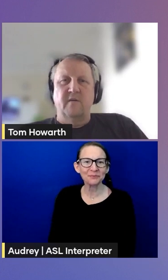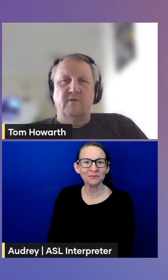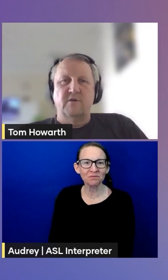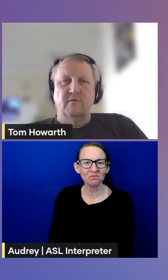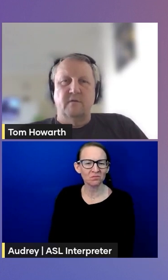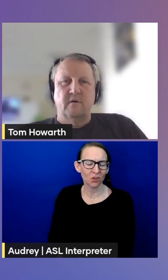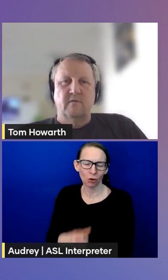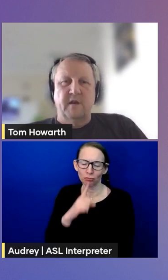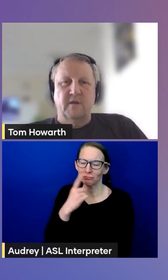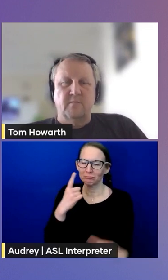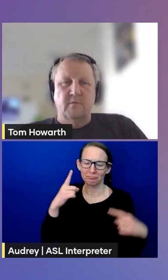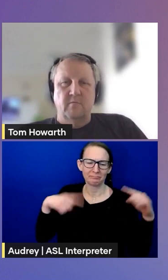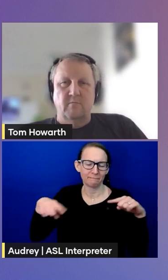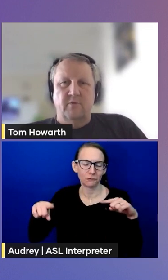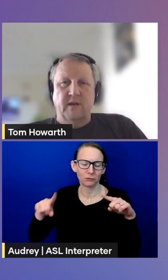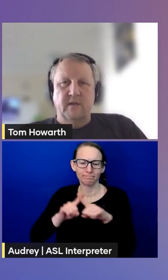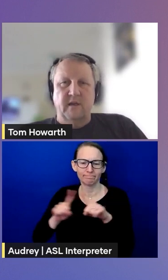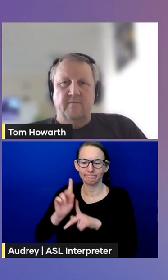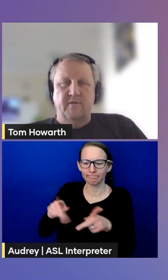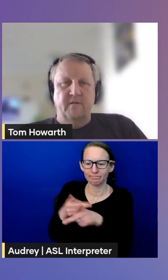Various flavors of Linux,